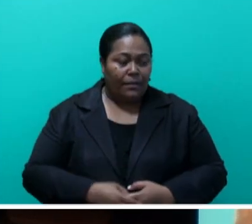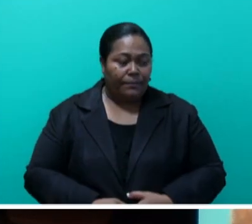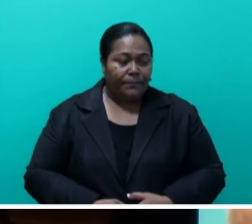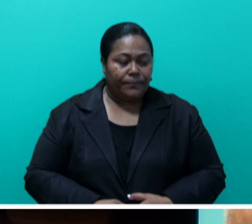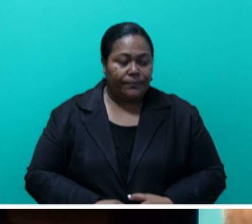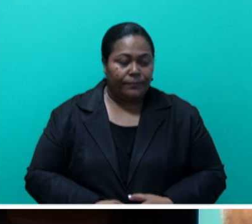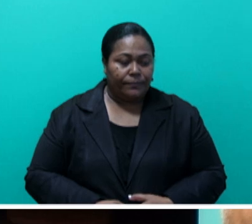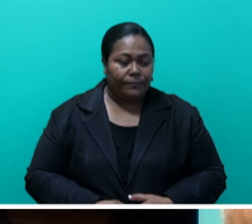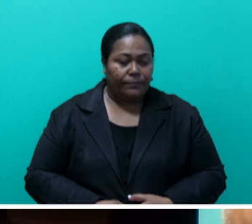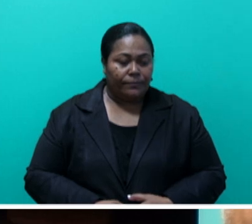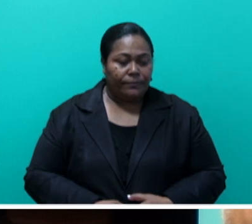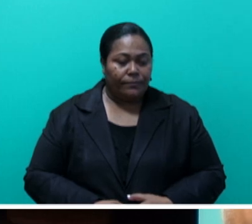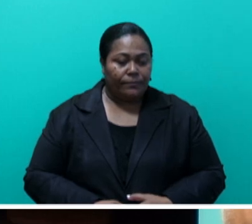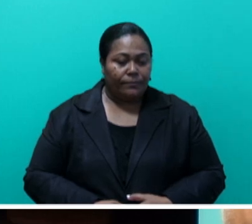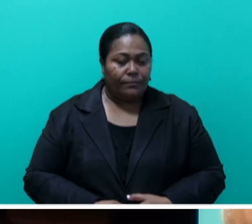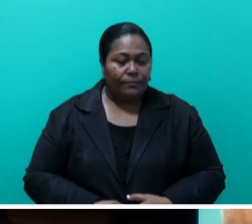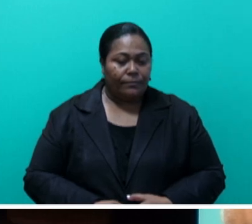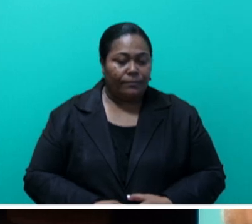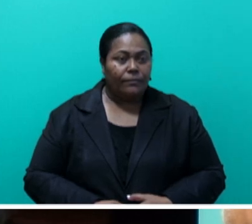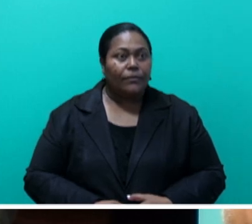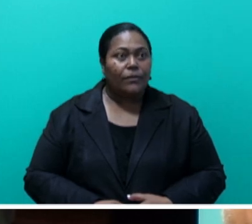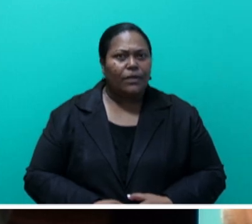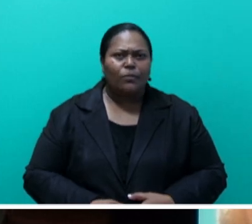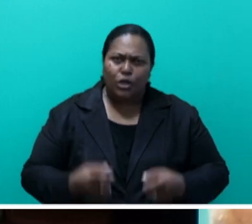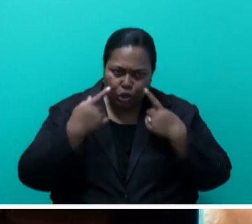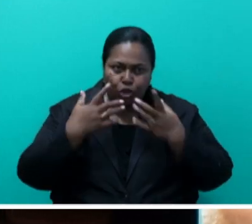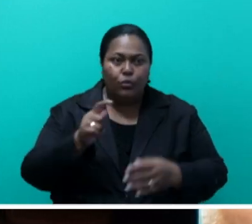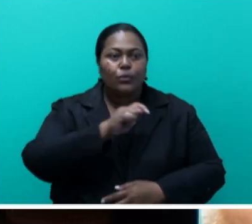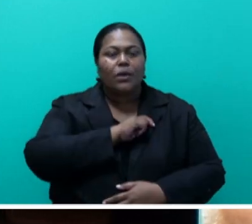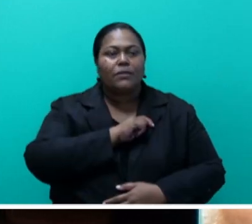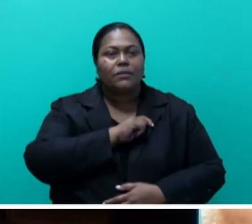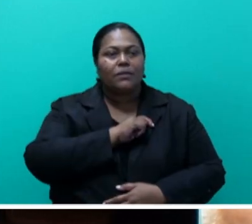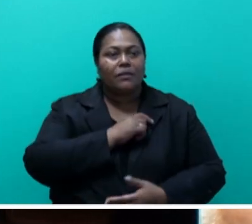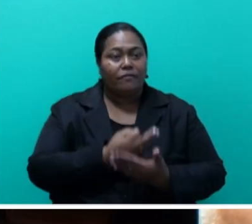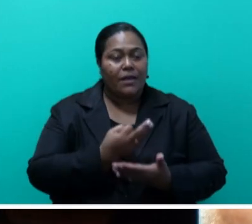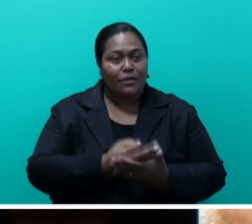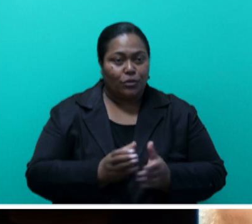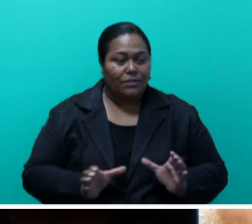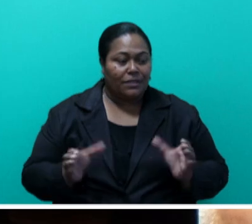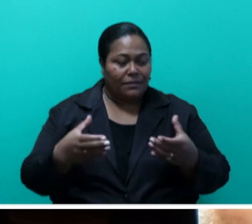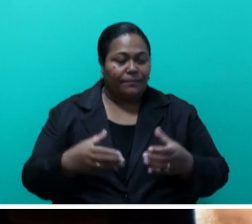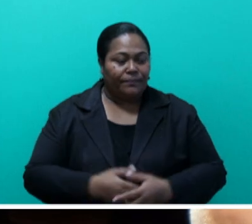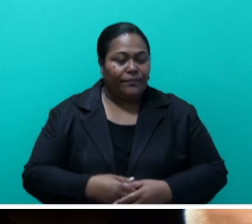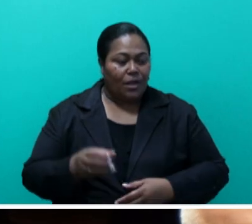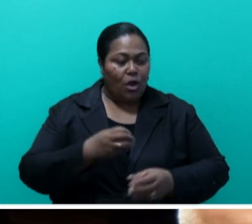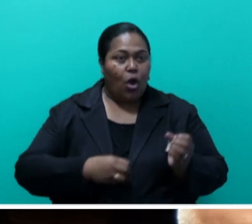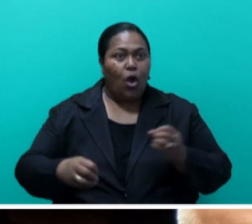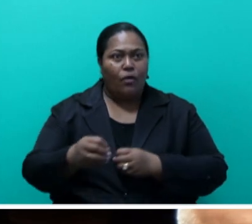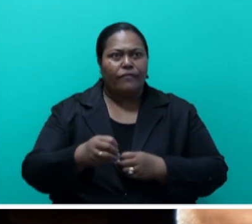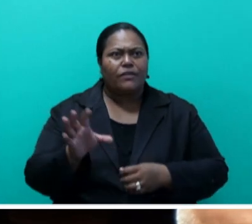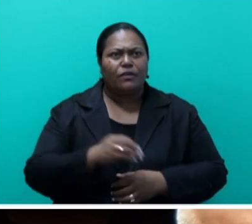and fostering trust in the financial services sector. So, Speaker, the Office of the